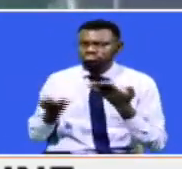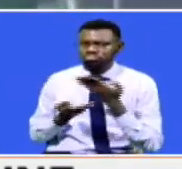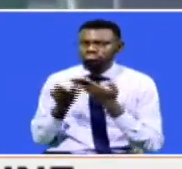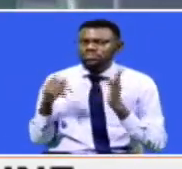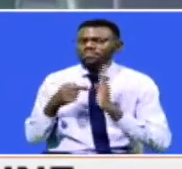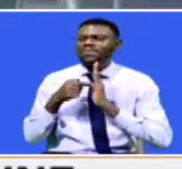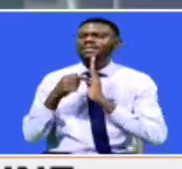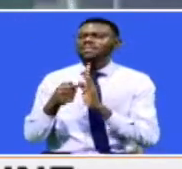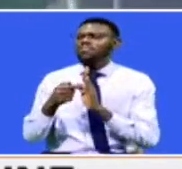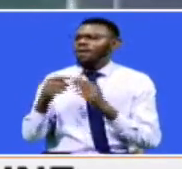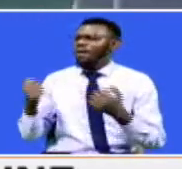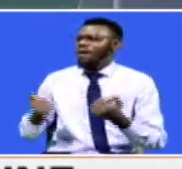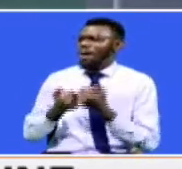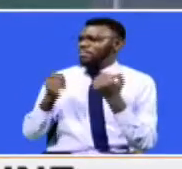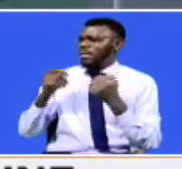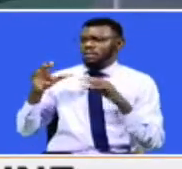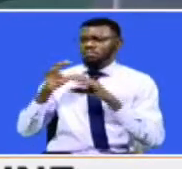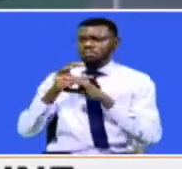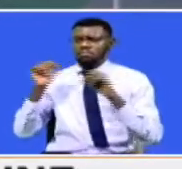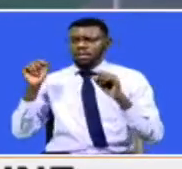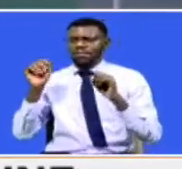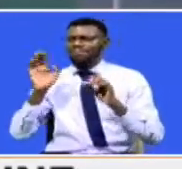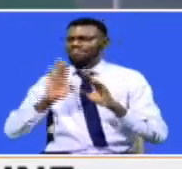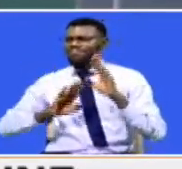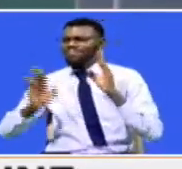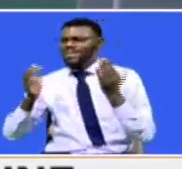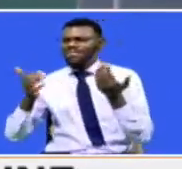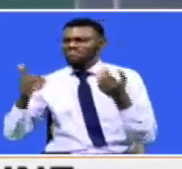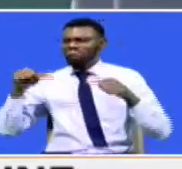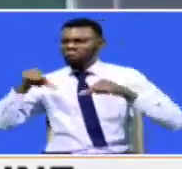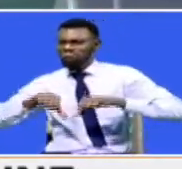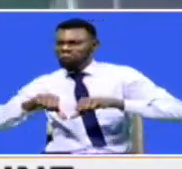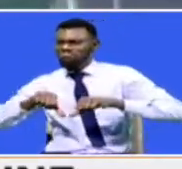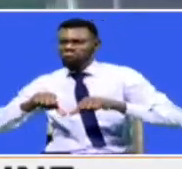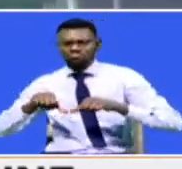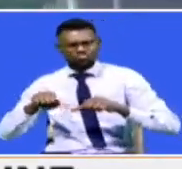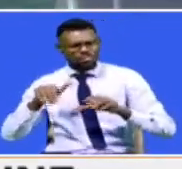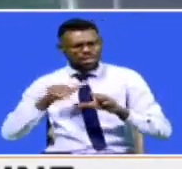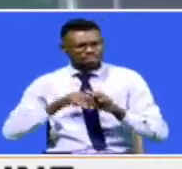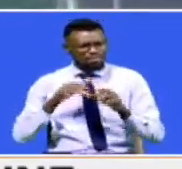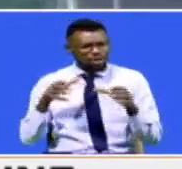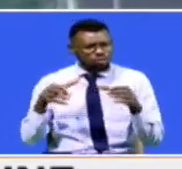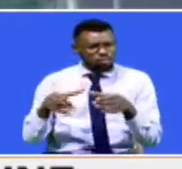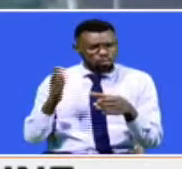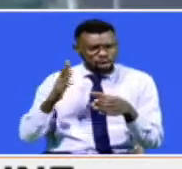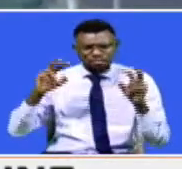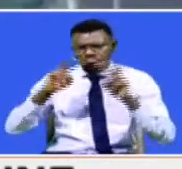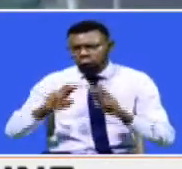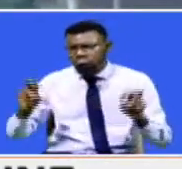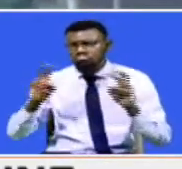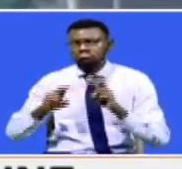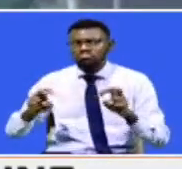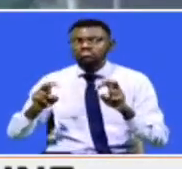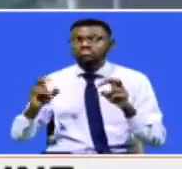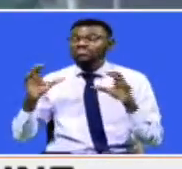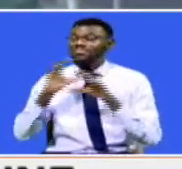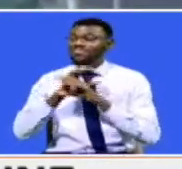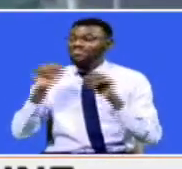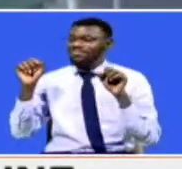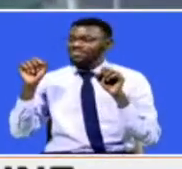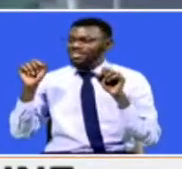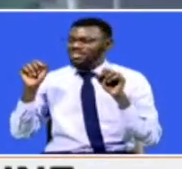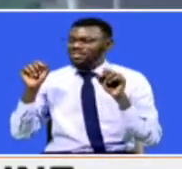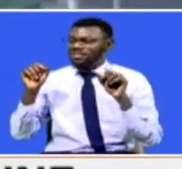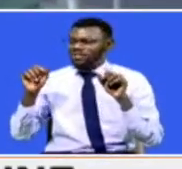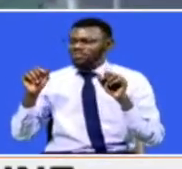say gross misconduct, yeah? They look at what is there. And you keep in mind that at this particular stage, JC, the president is allowed to